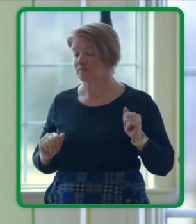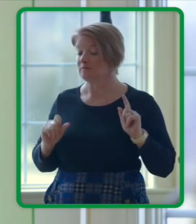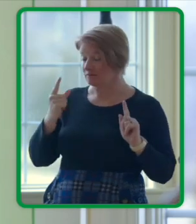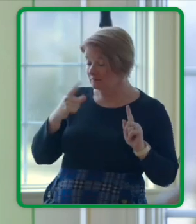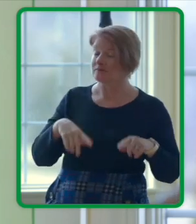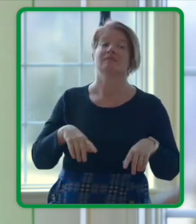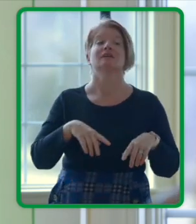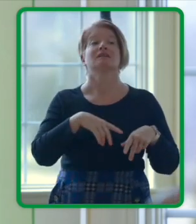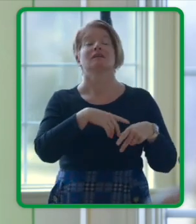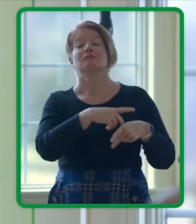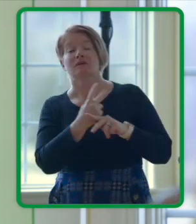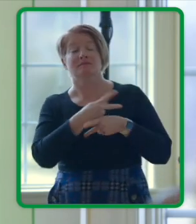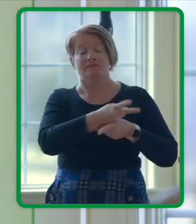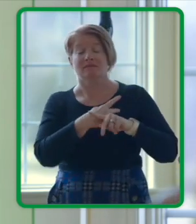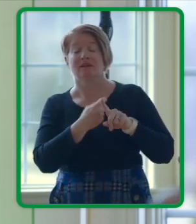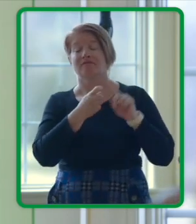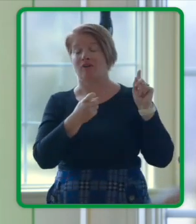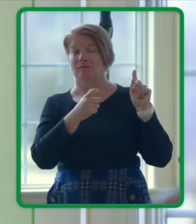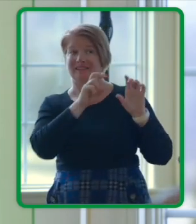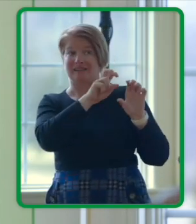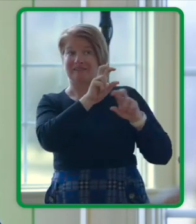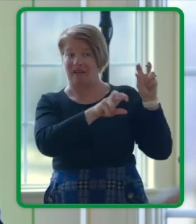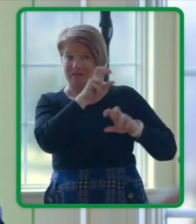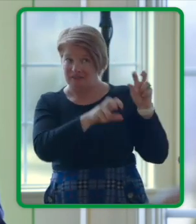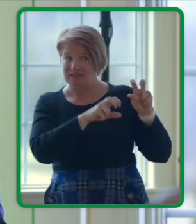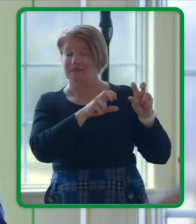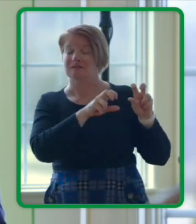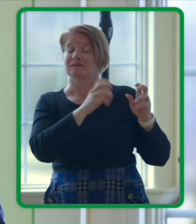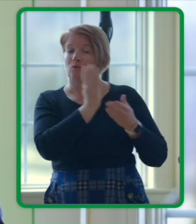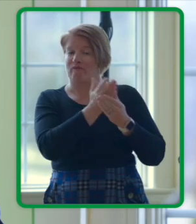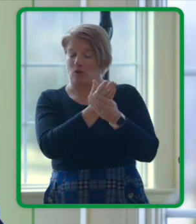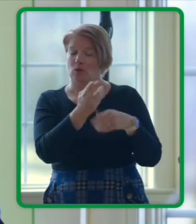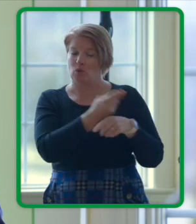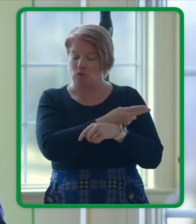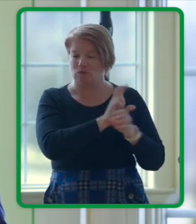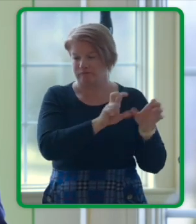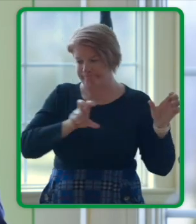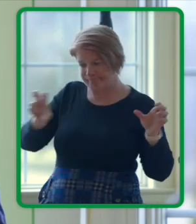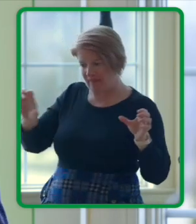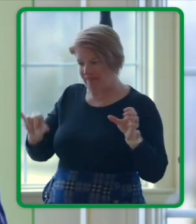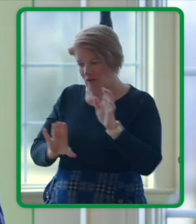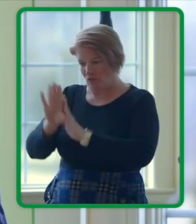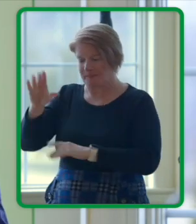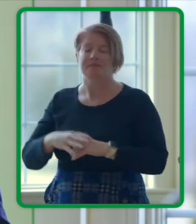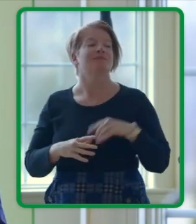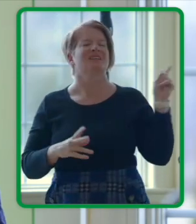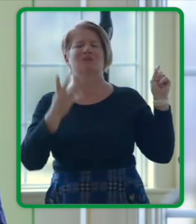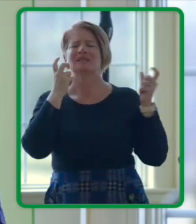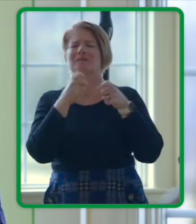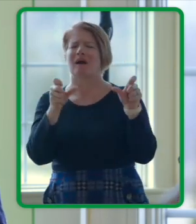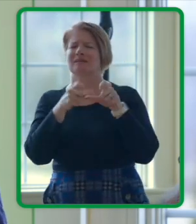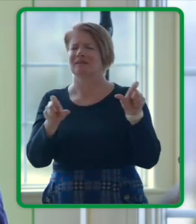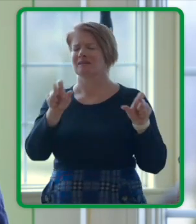securities portfolio were utilized to fund the loan growth. You'll see on our deposits, we